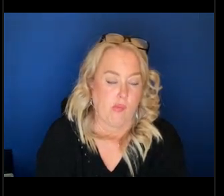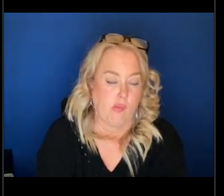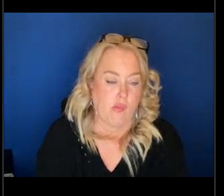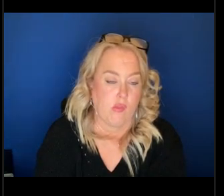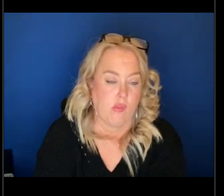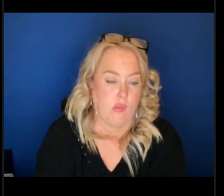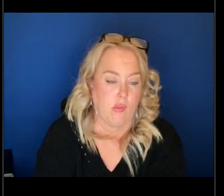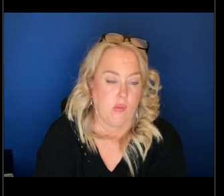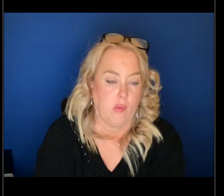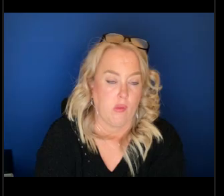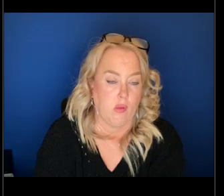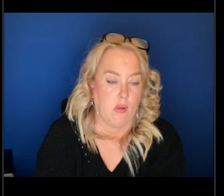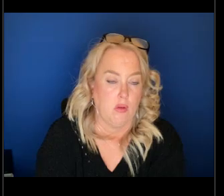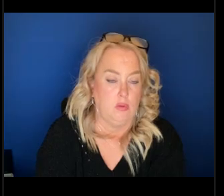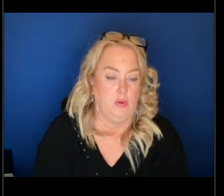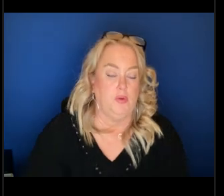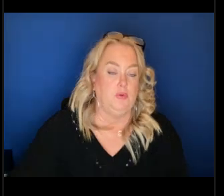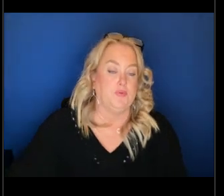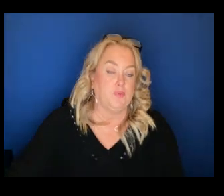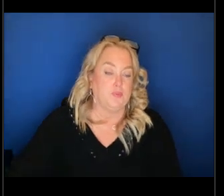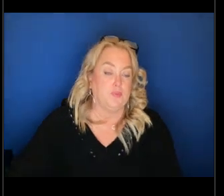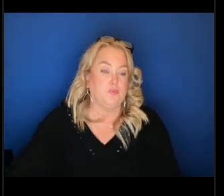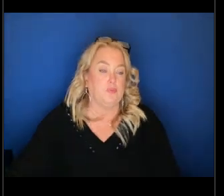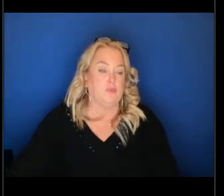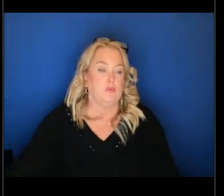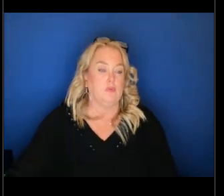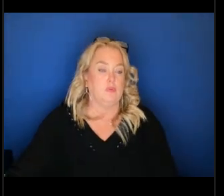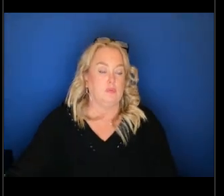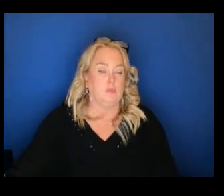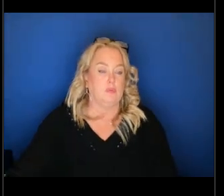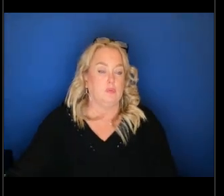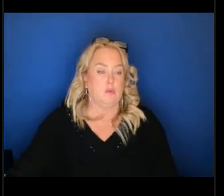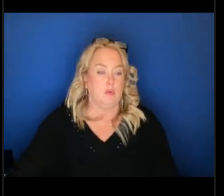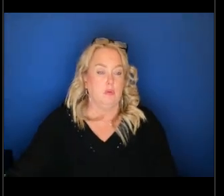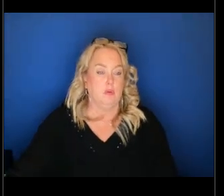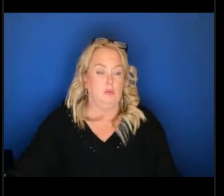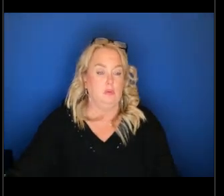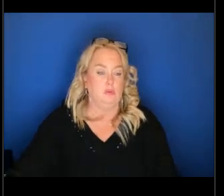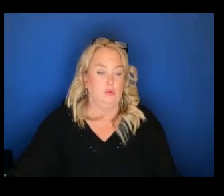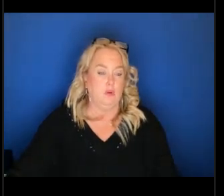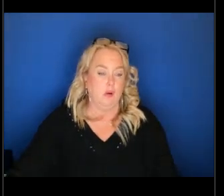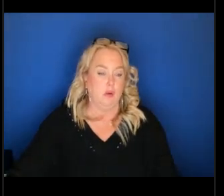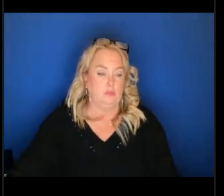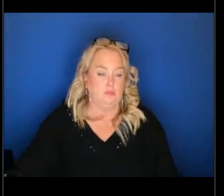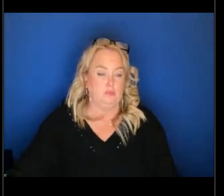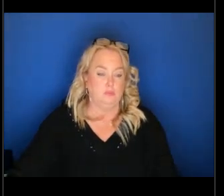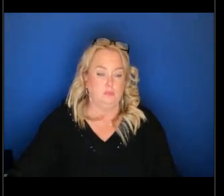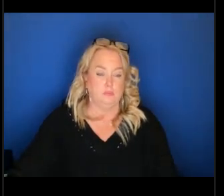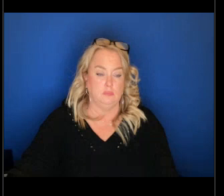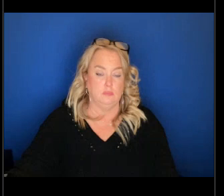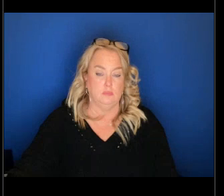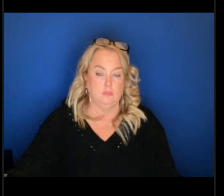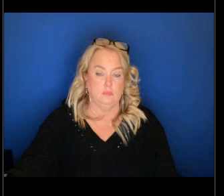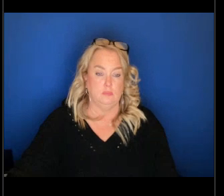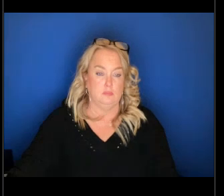installed that allows the toilet to be secured after moving it to the right or left.